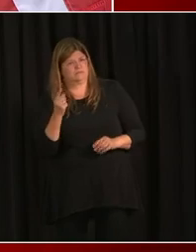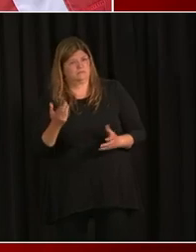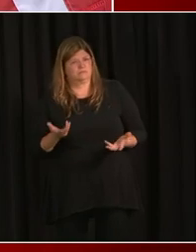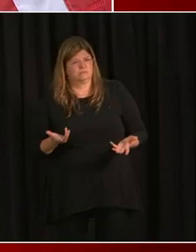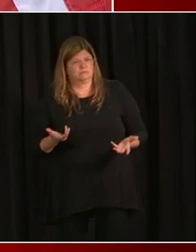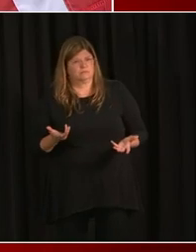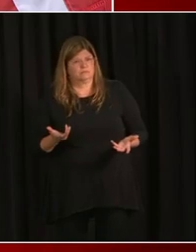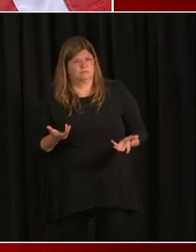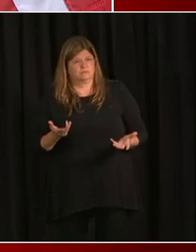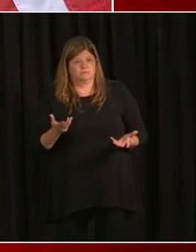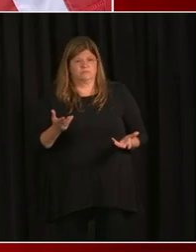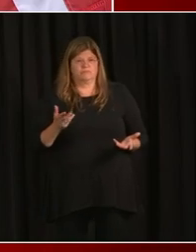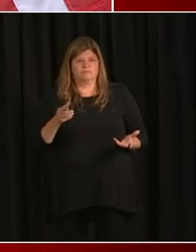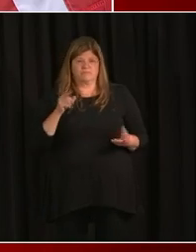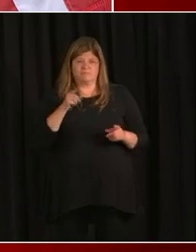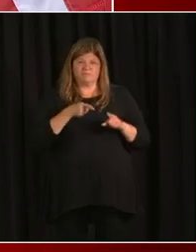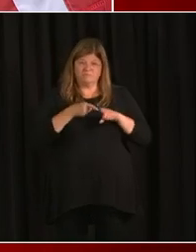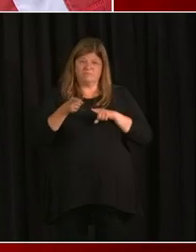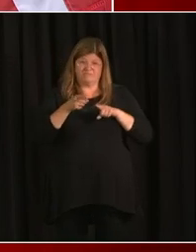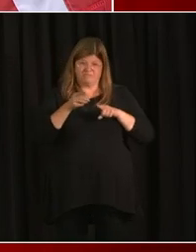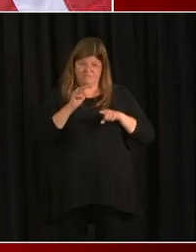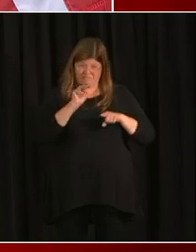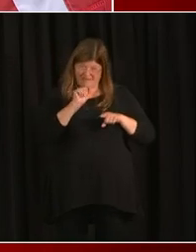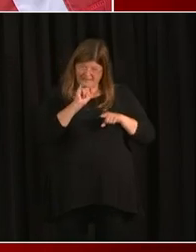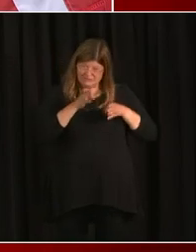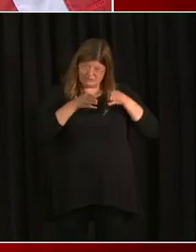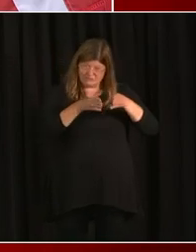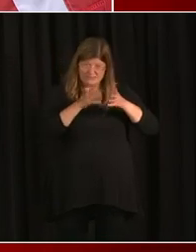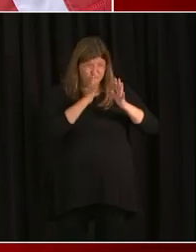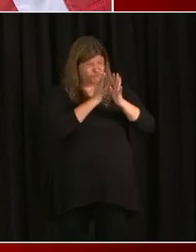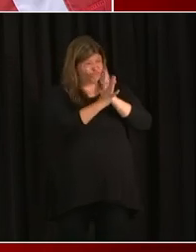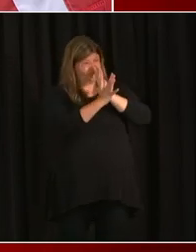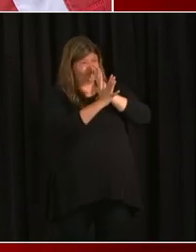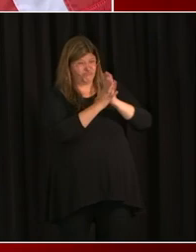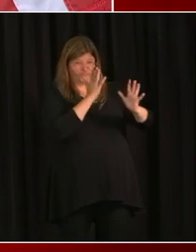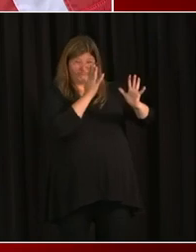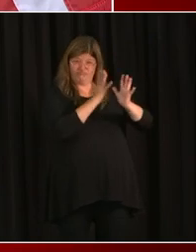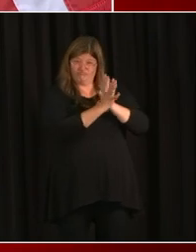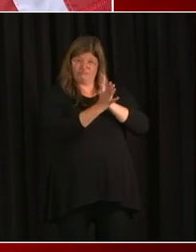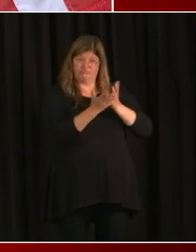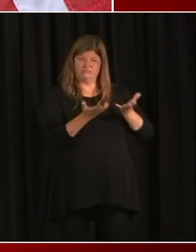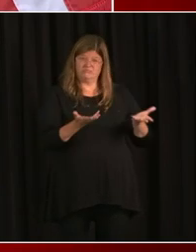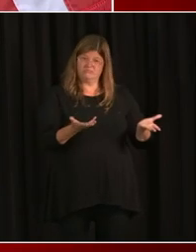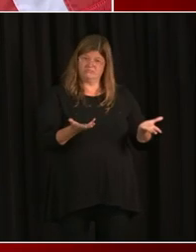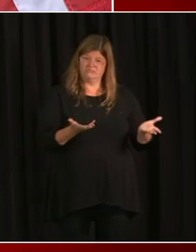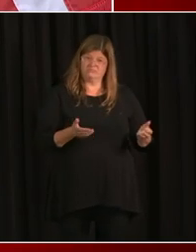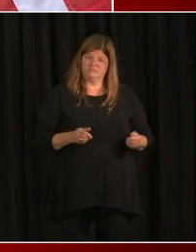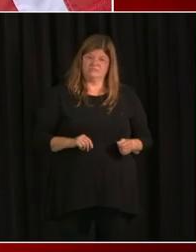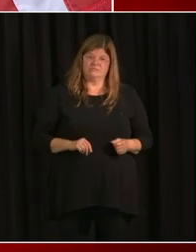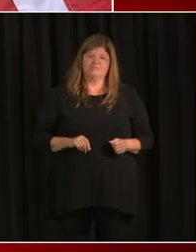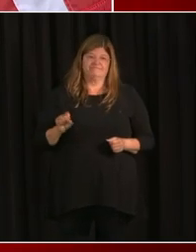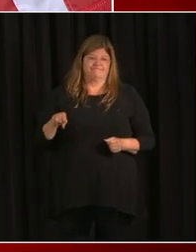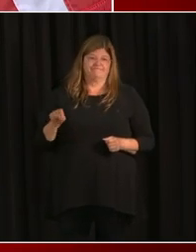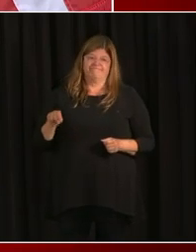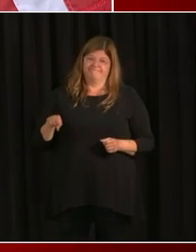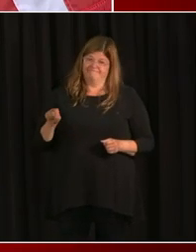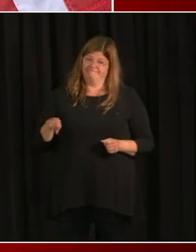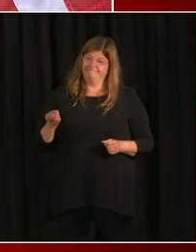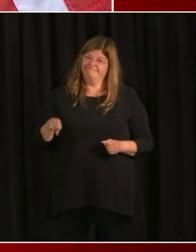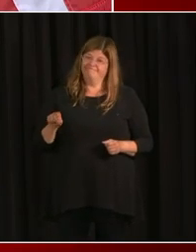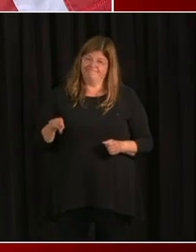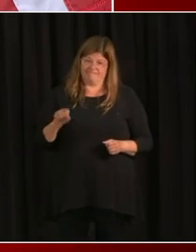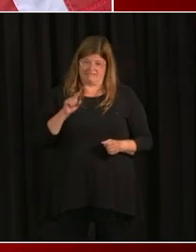strip, a strip that where people were going about their daily lives. We know that